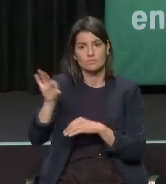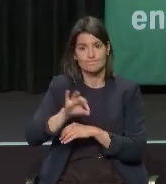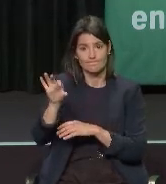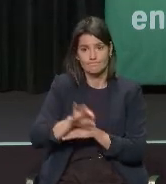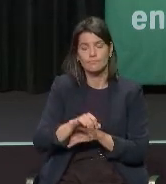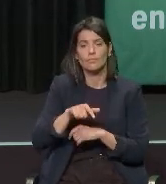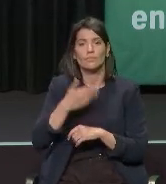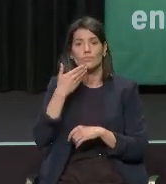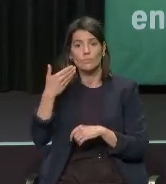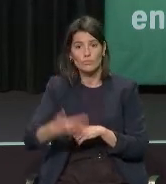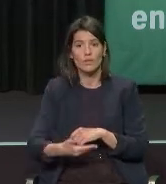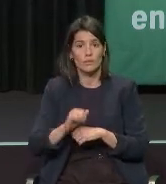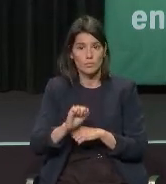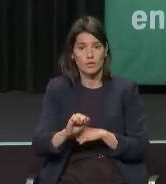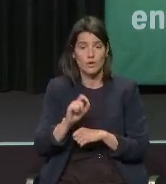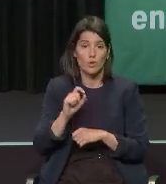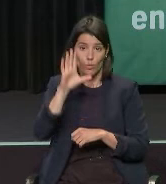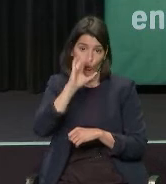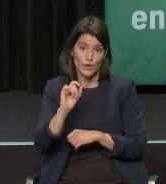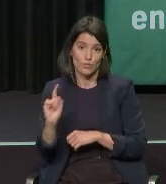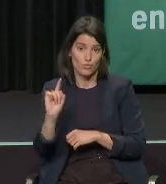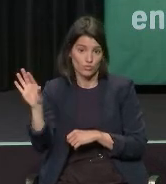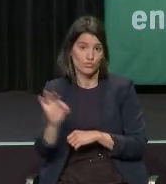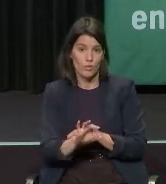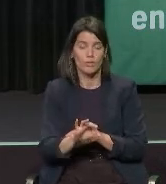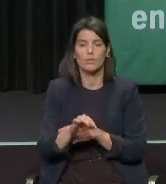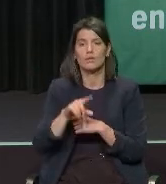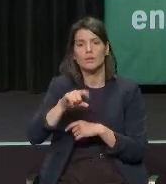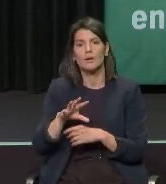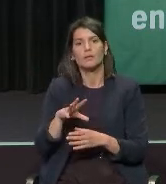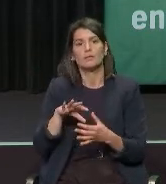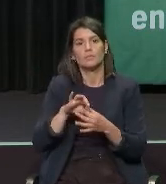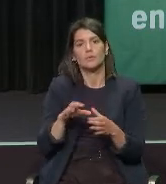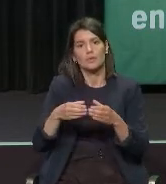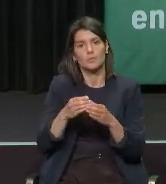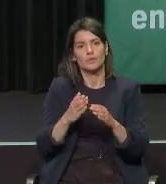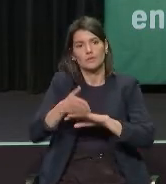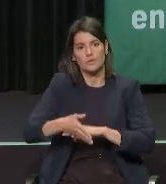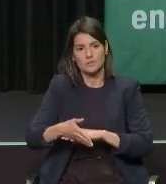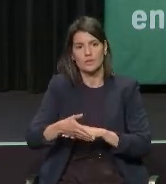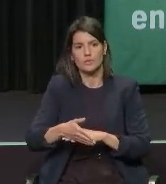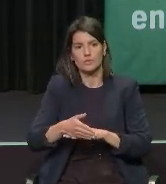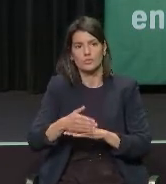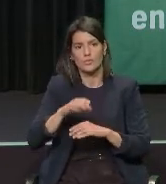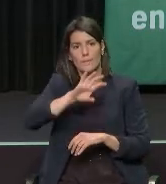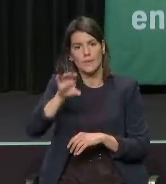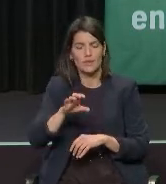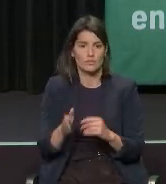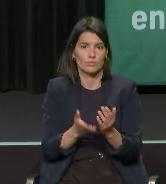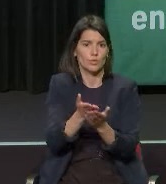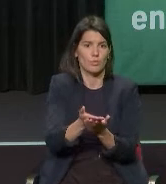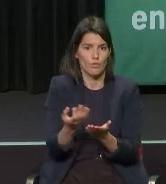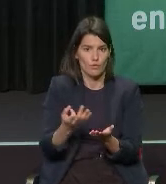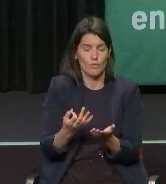the experts that are nominated by the governments, and they are part of the assessment teams of the submissions from countries.